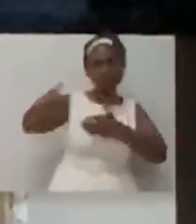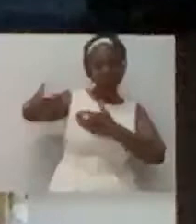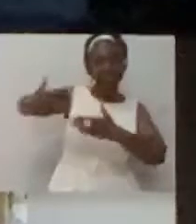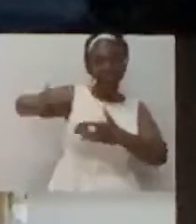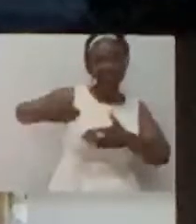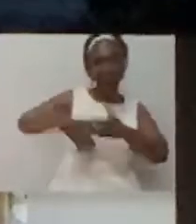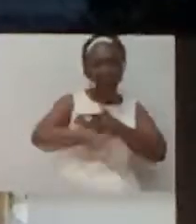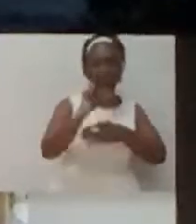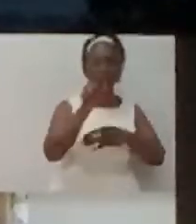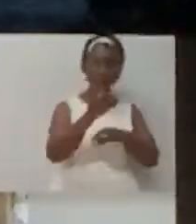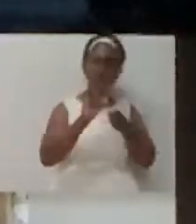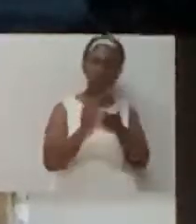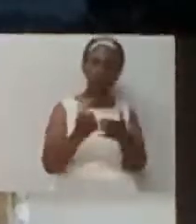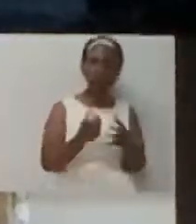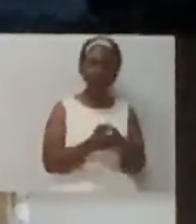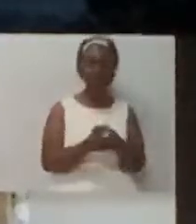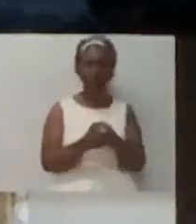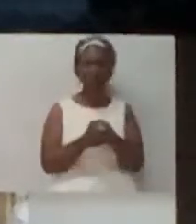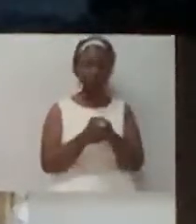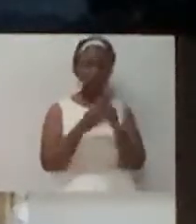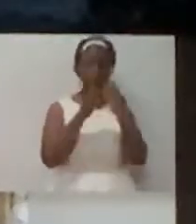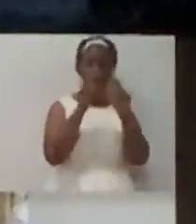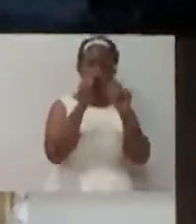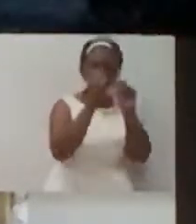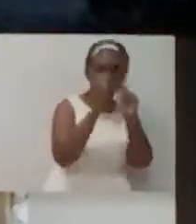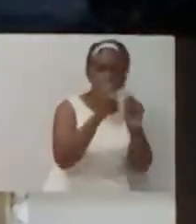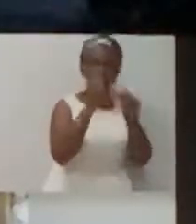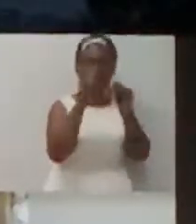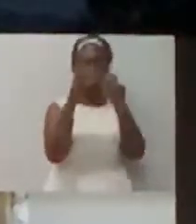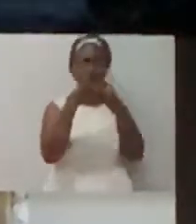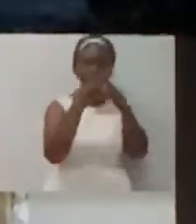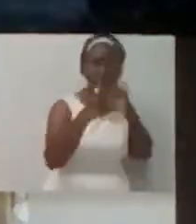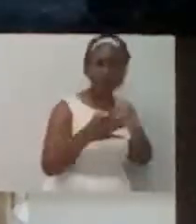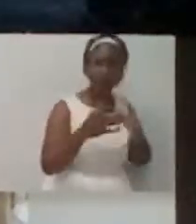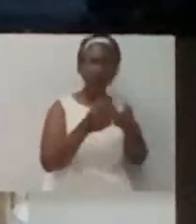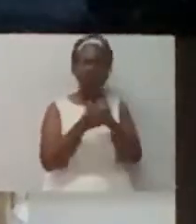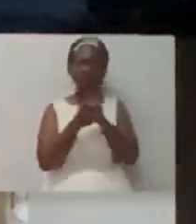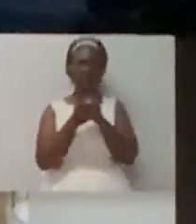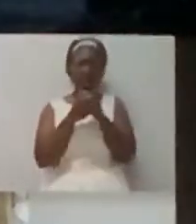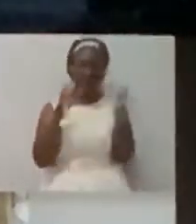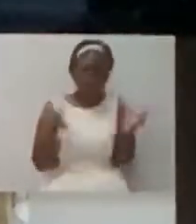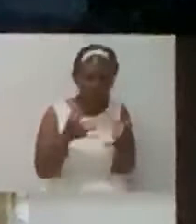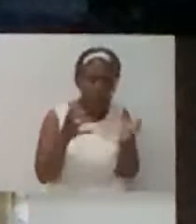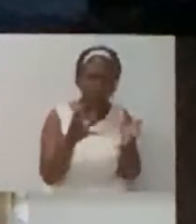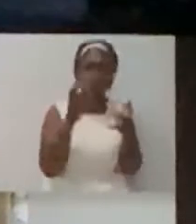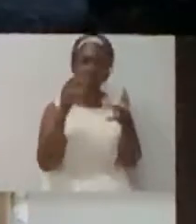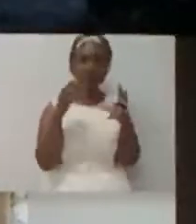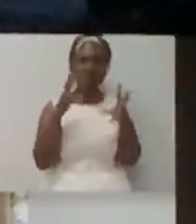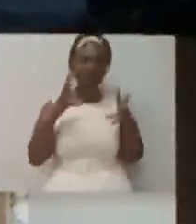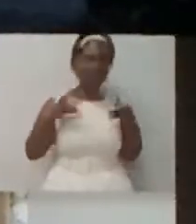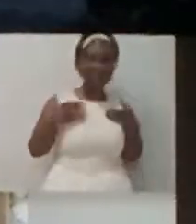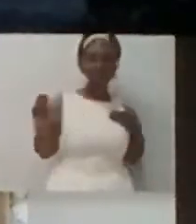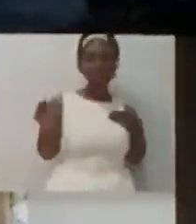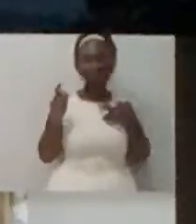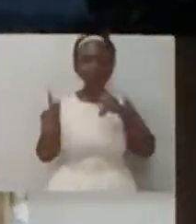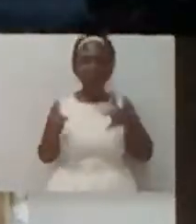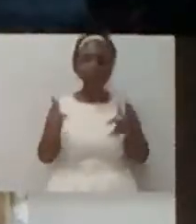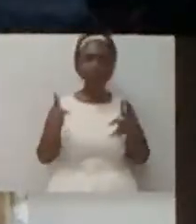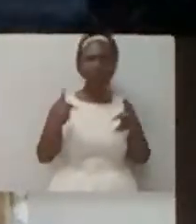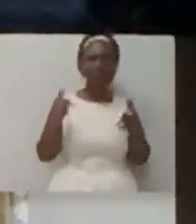you. Mentoring, tutoring, facilitating discussion, encouraging